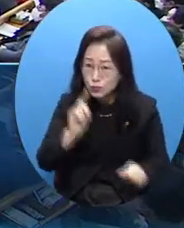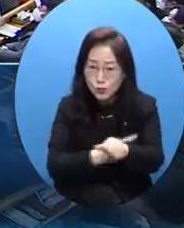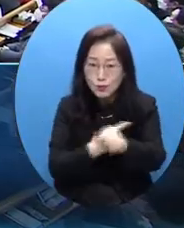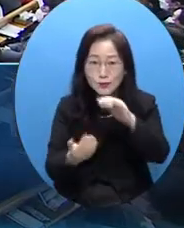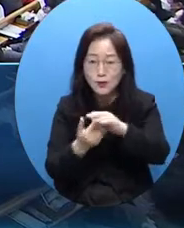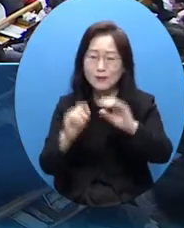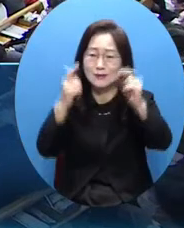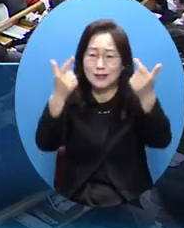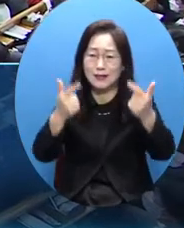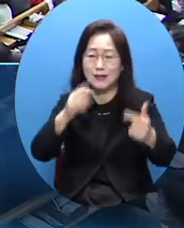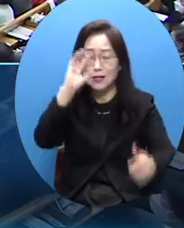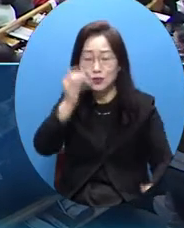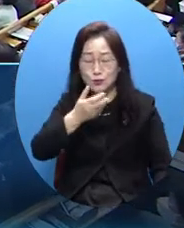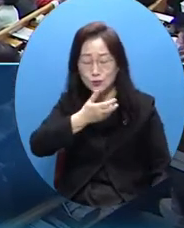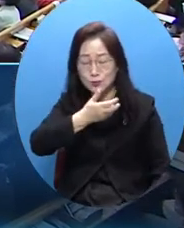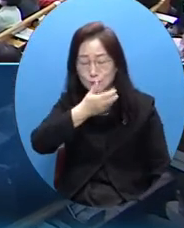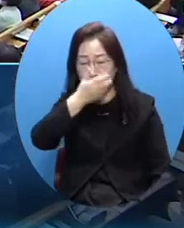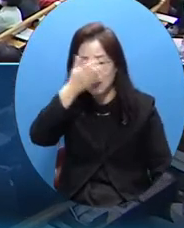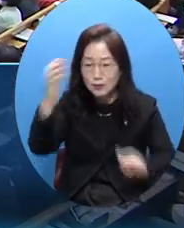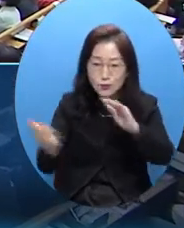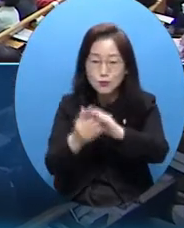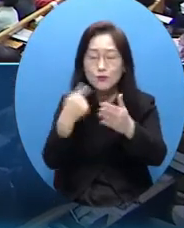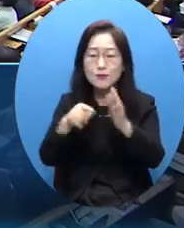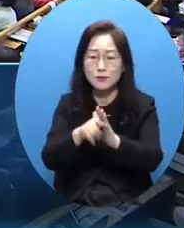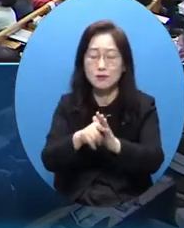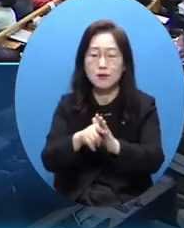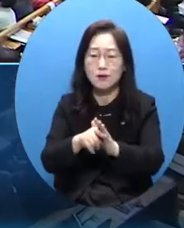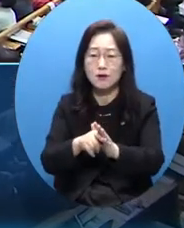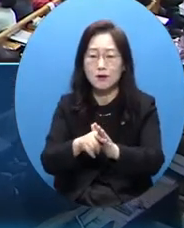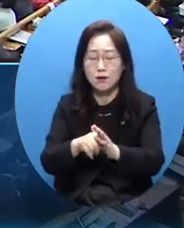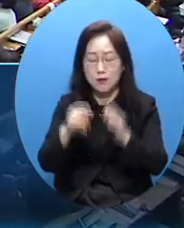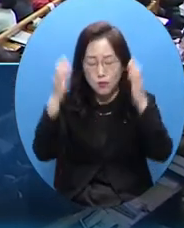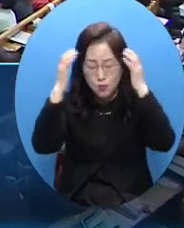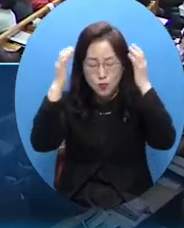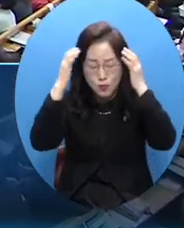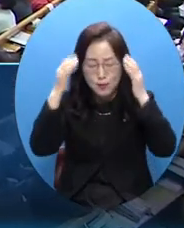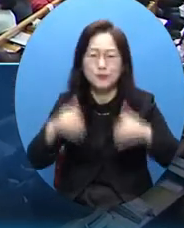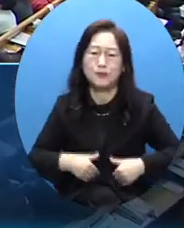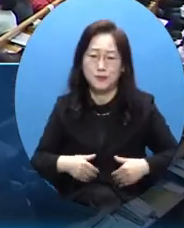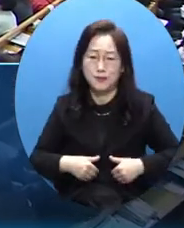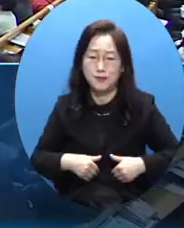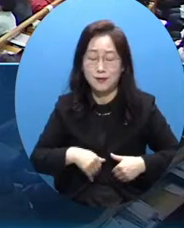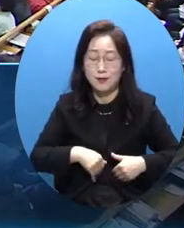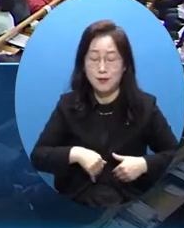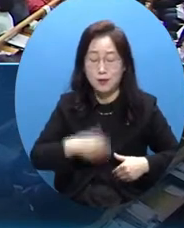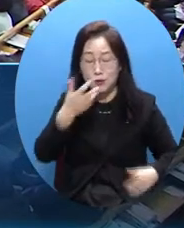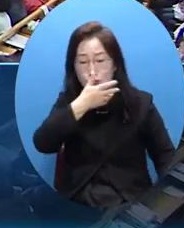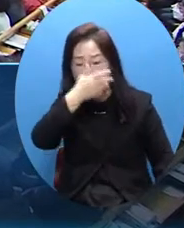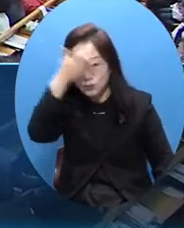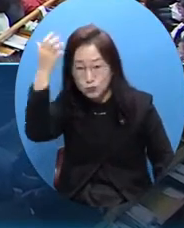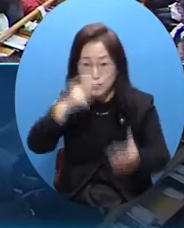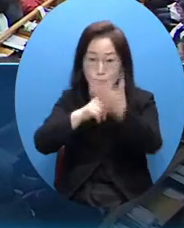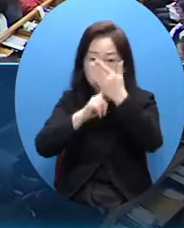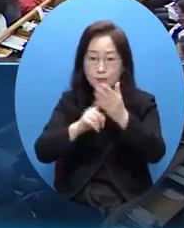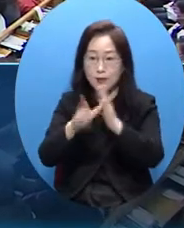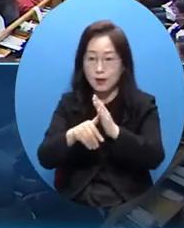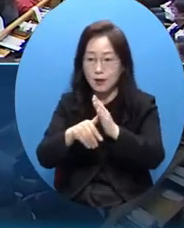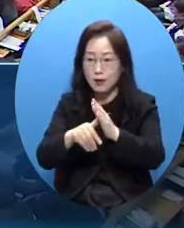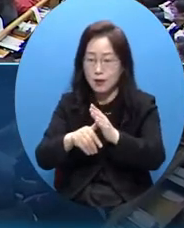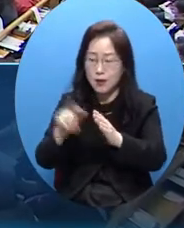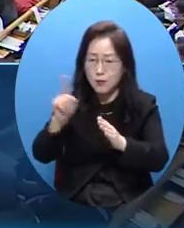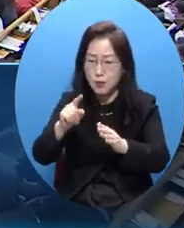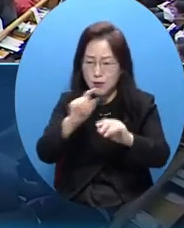it will not just come true automatically you must go through trials when you have a holy dream